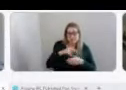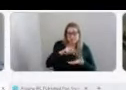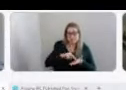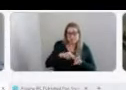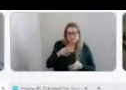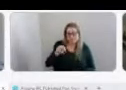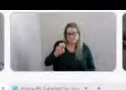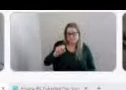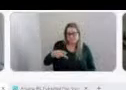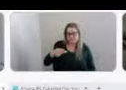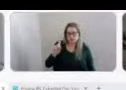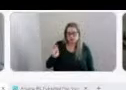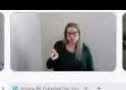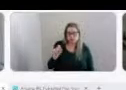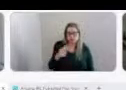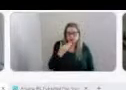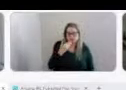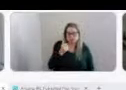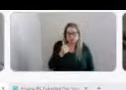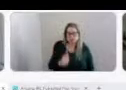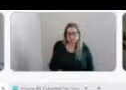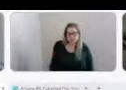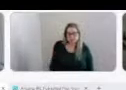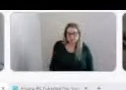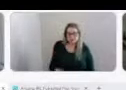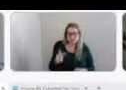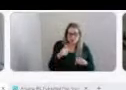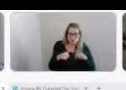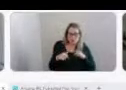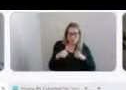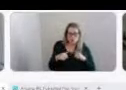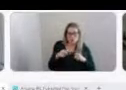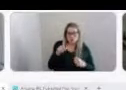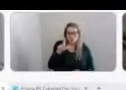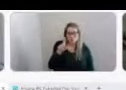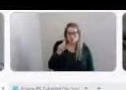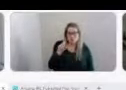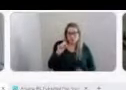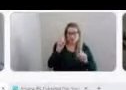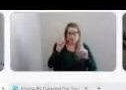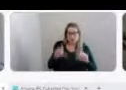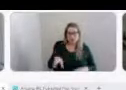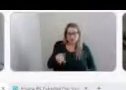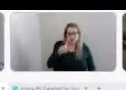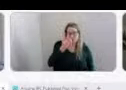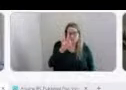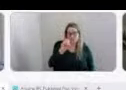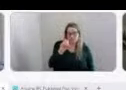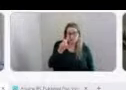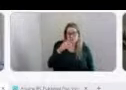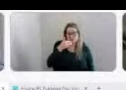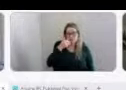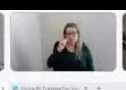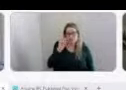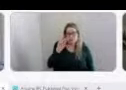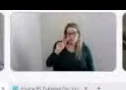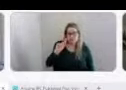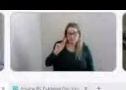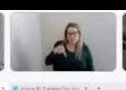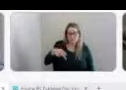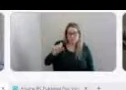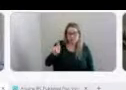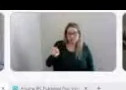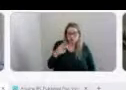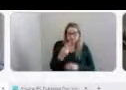could and should be much better and i go back to the ld test map 9.0 as being a better map that we should probably refer